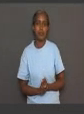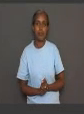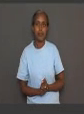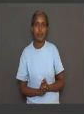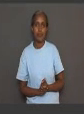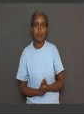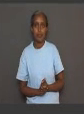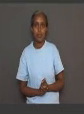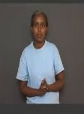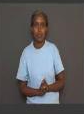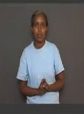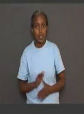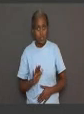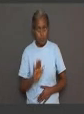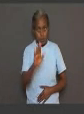x-intercept.